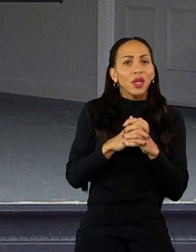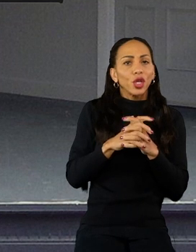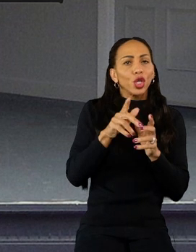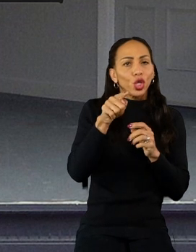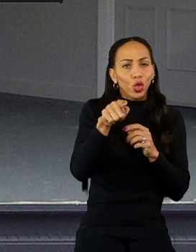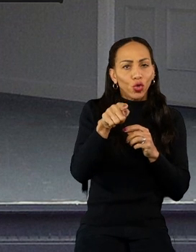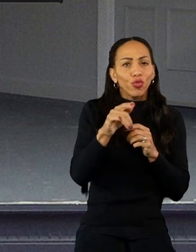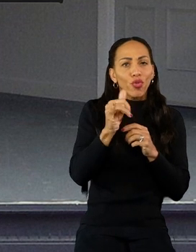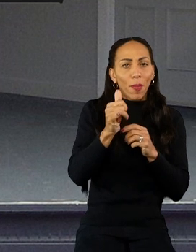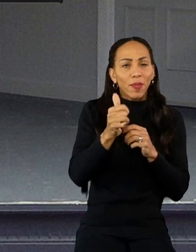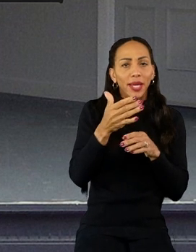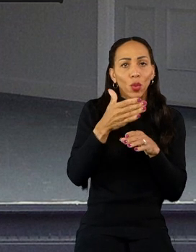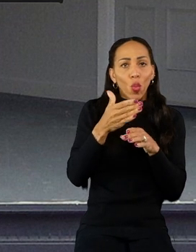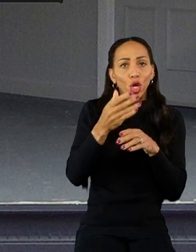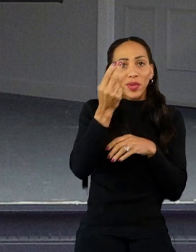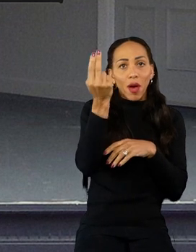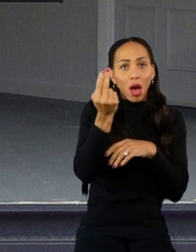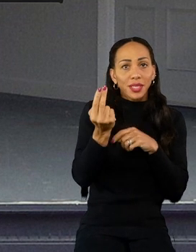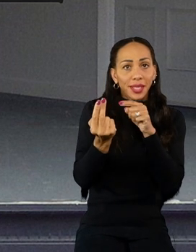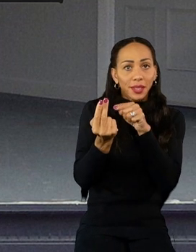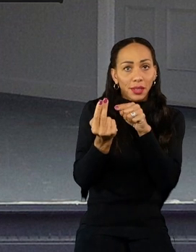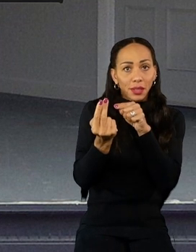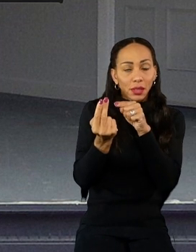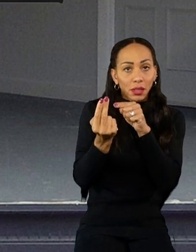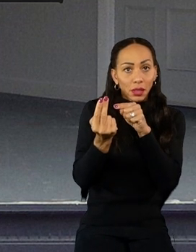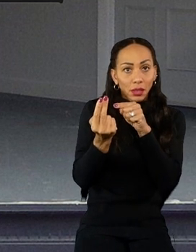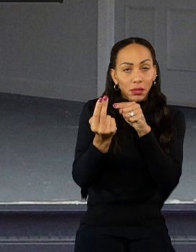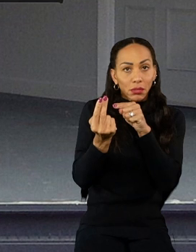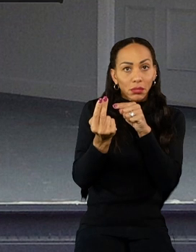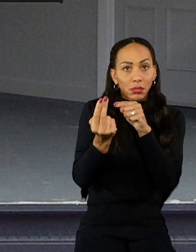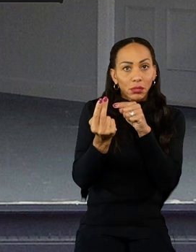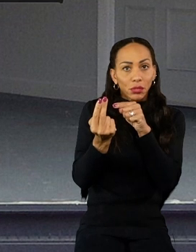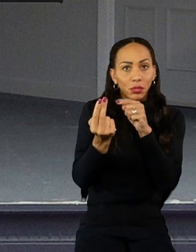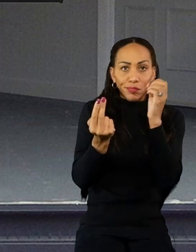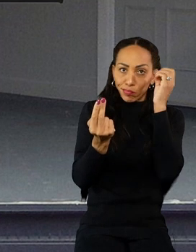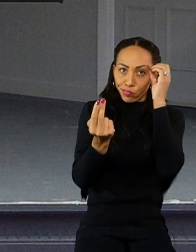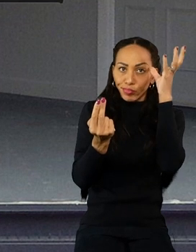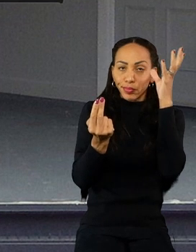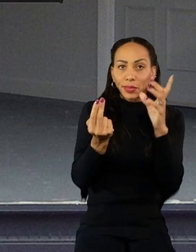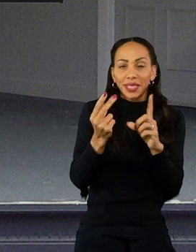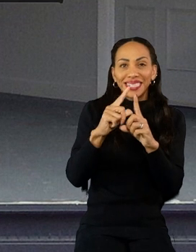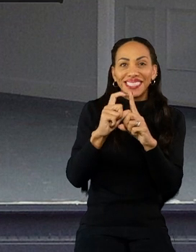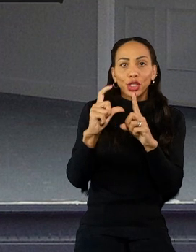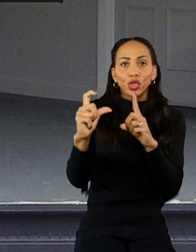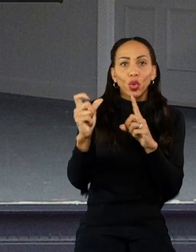reckon that you've probably already worked with artists who have a